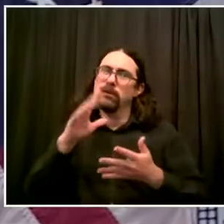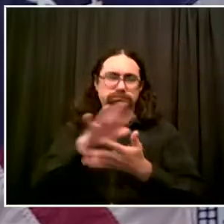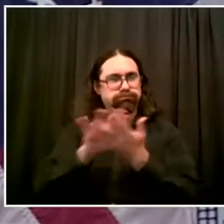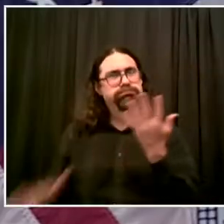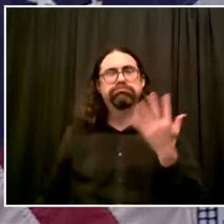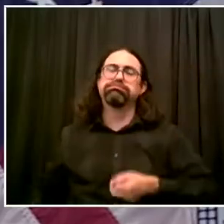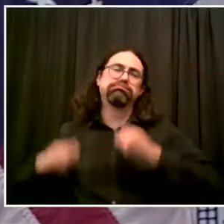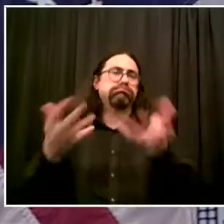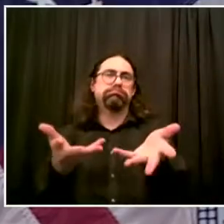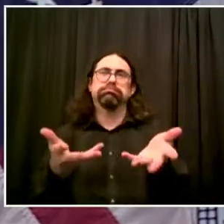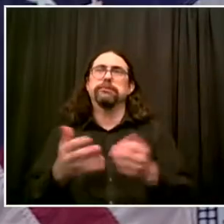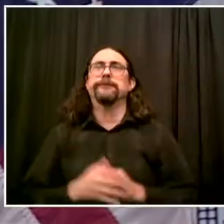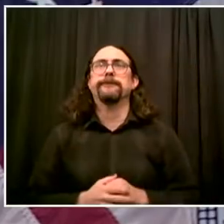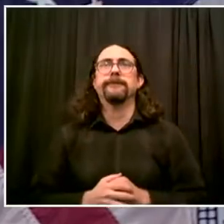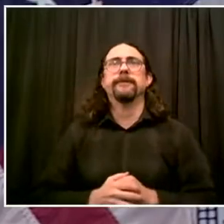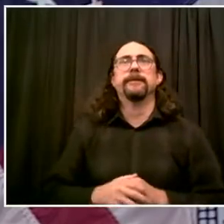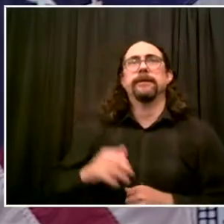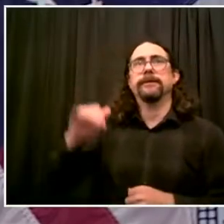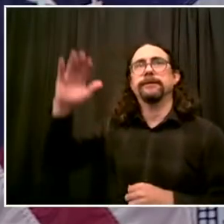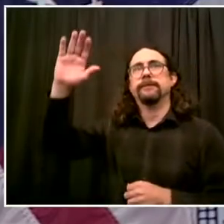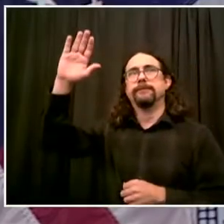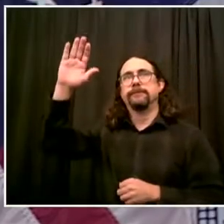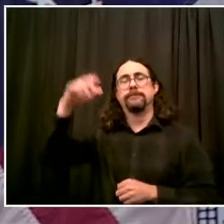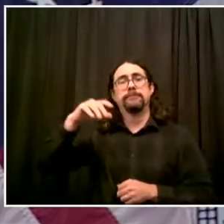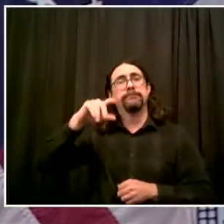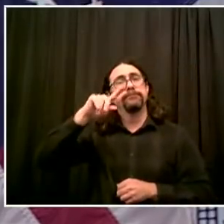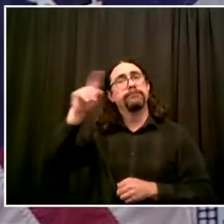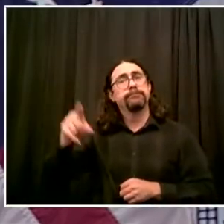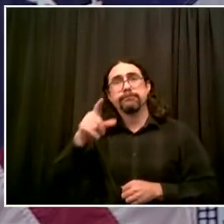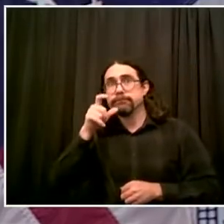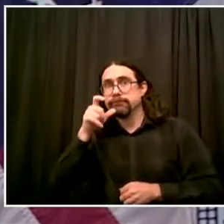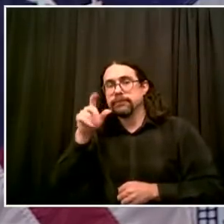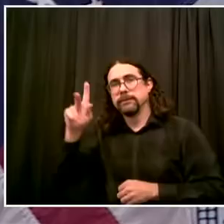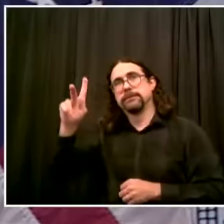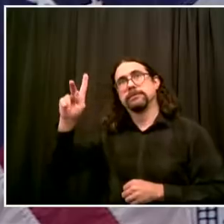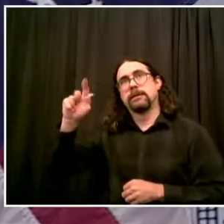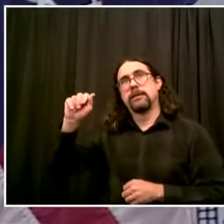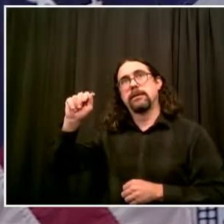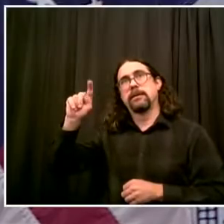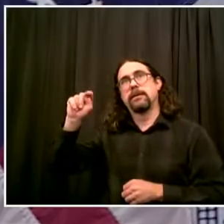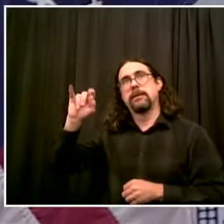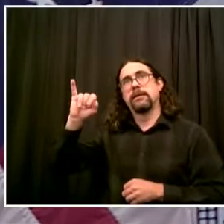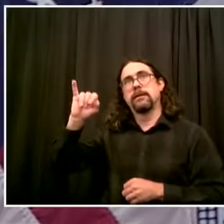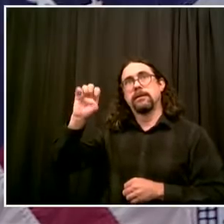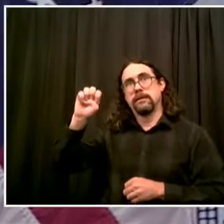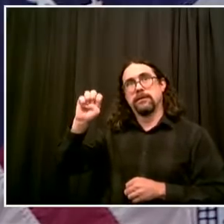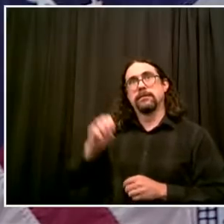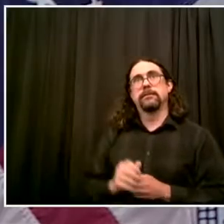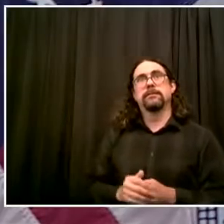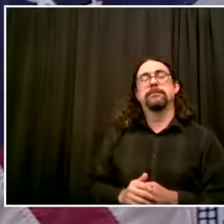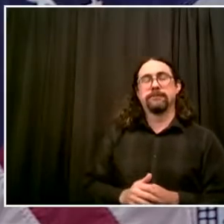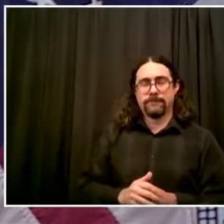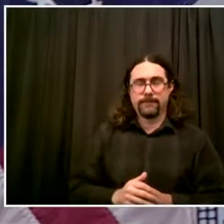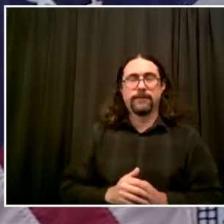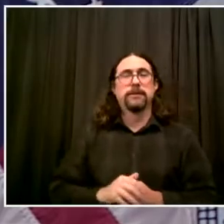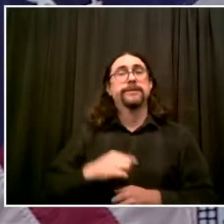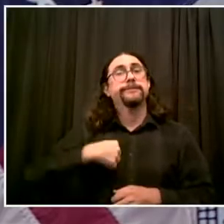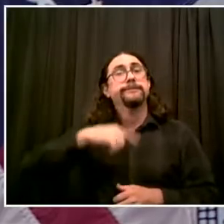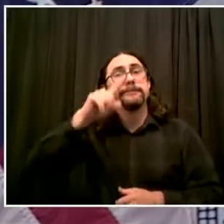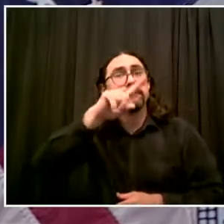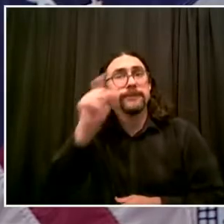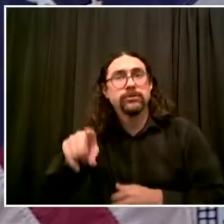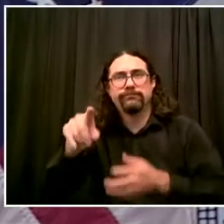budget outlook and particularly layoffs. The first is, I know that this is sort of the last resort. It would come in the fall. But which agencies